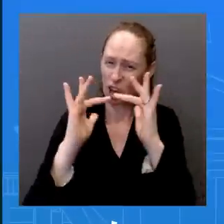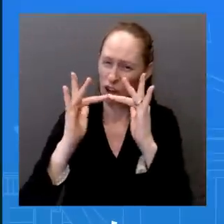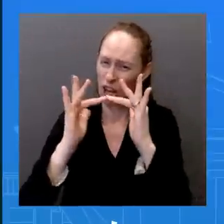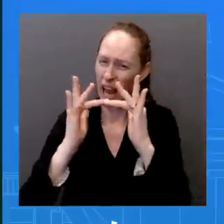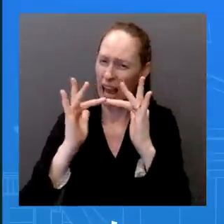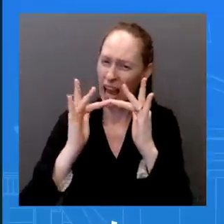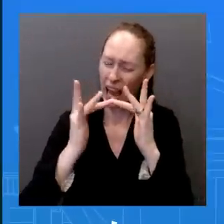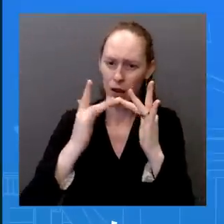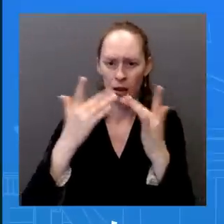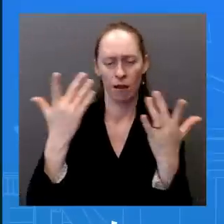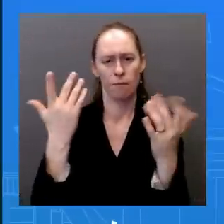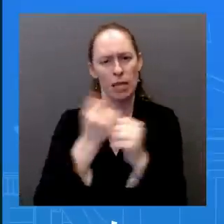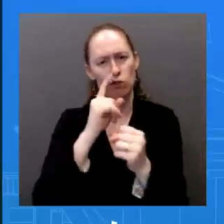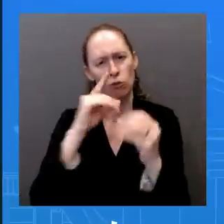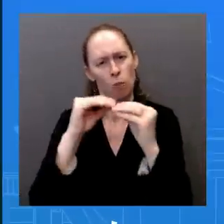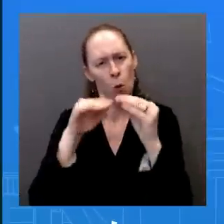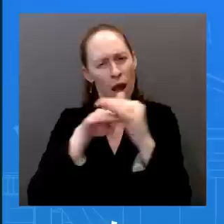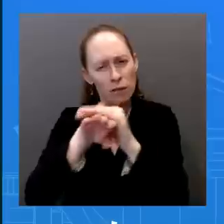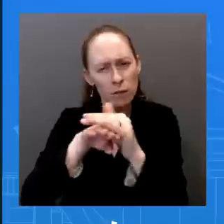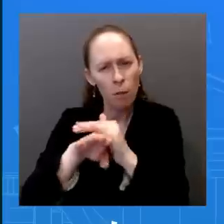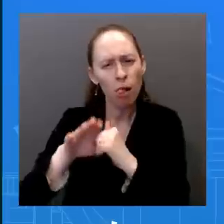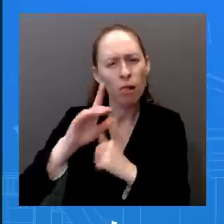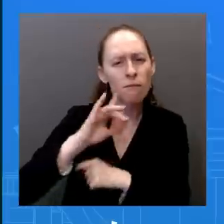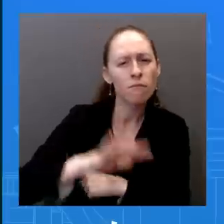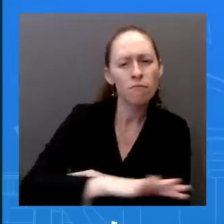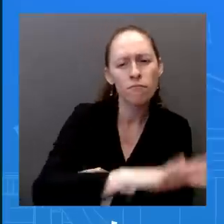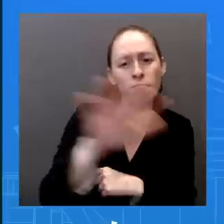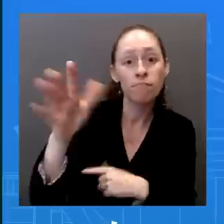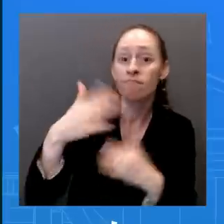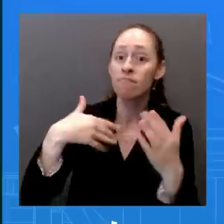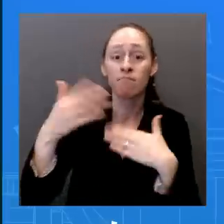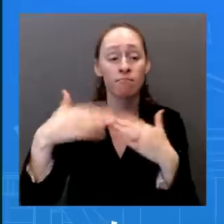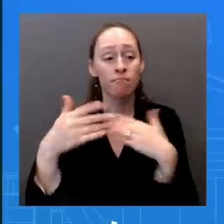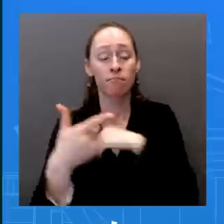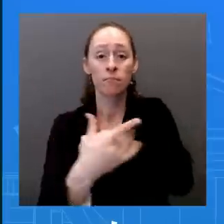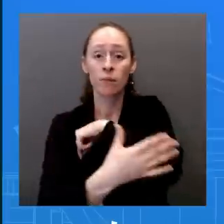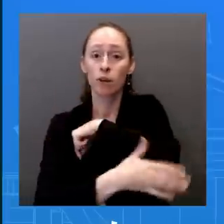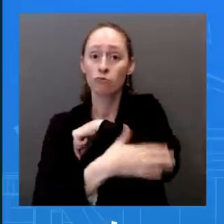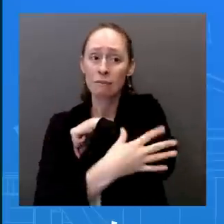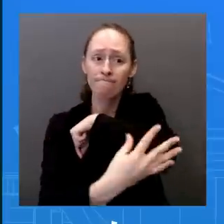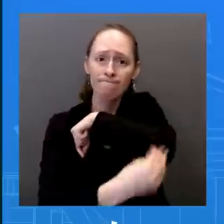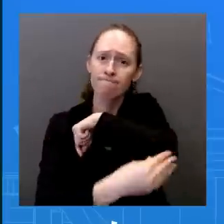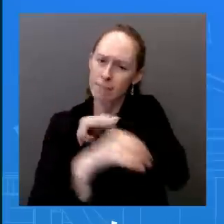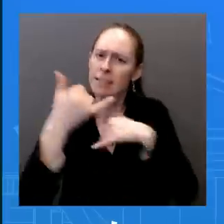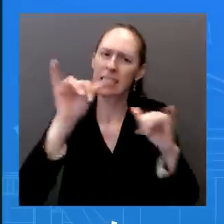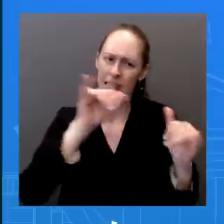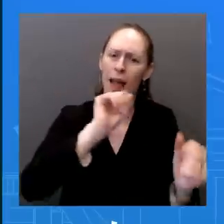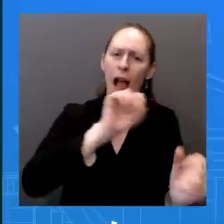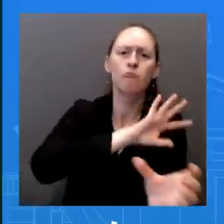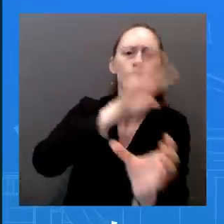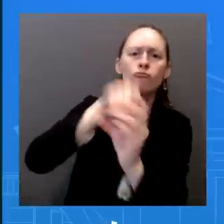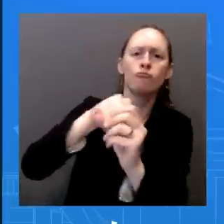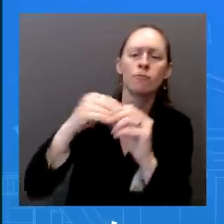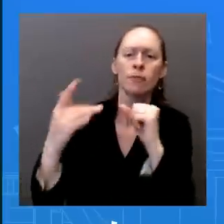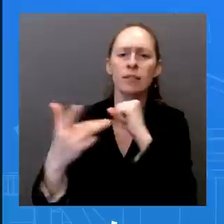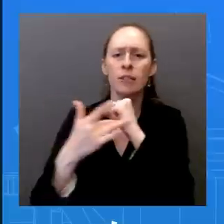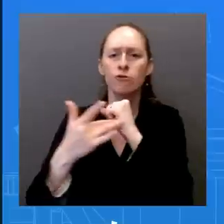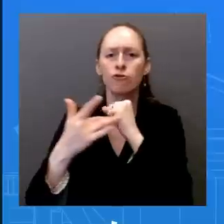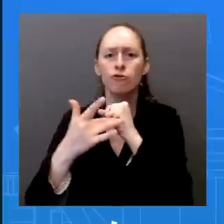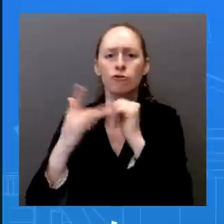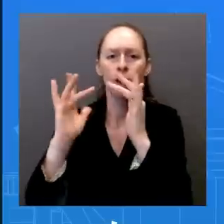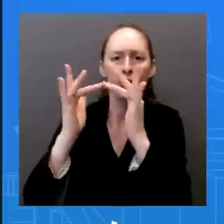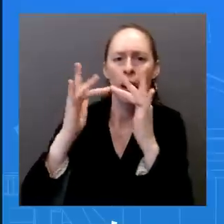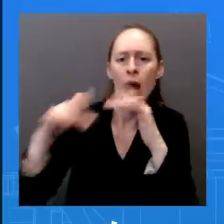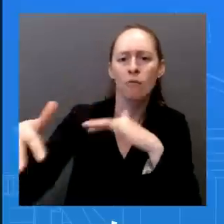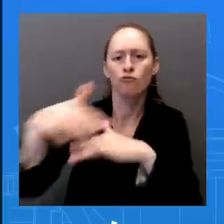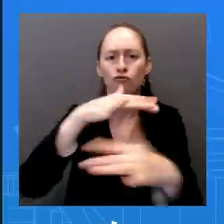world. Now, if you'll bear with me, I'd like to just make a few comments on reports we're seeing emerge from Russia